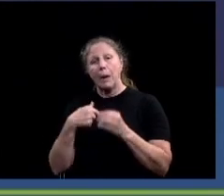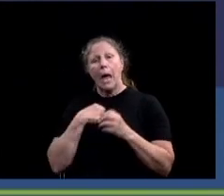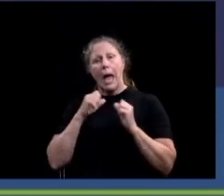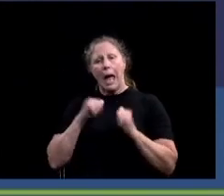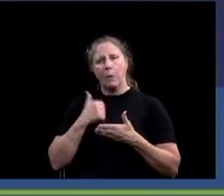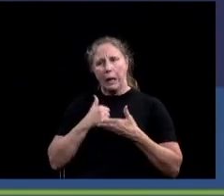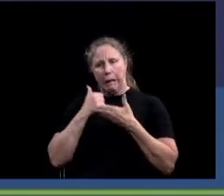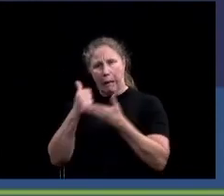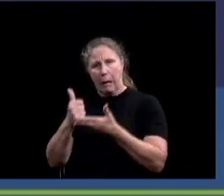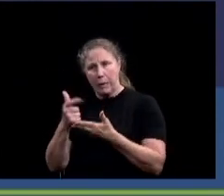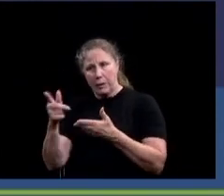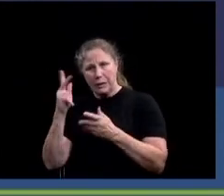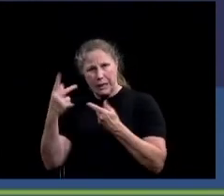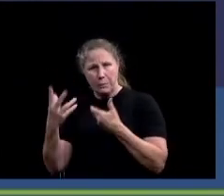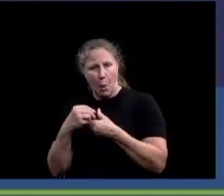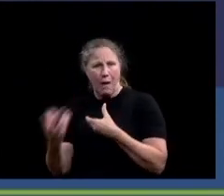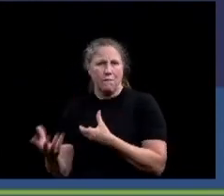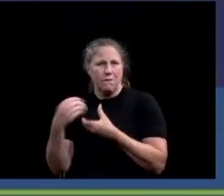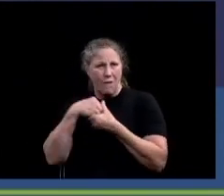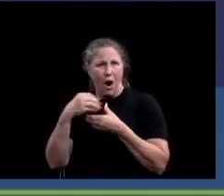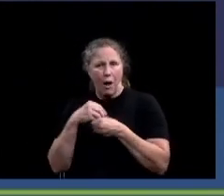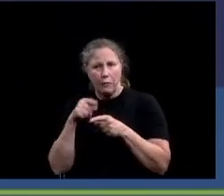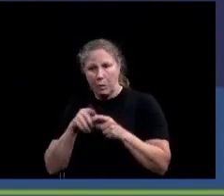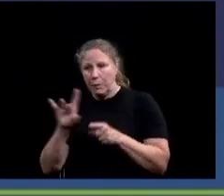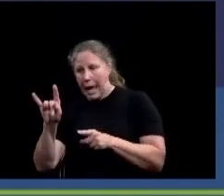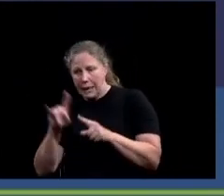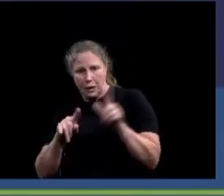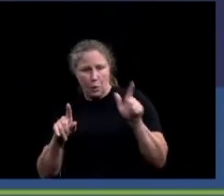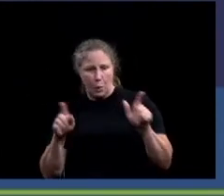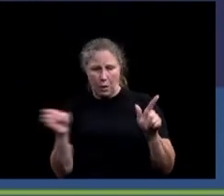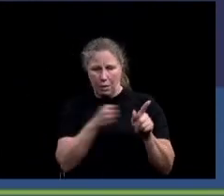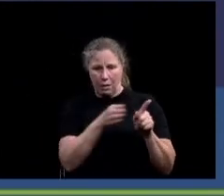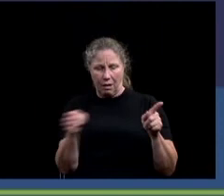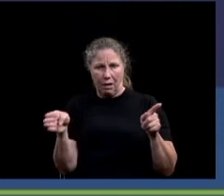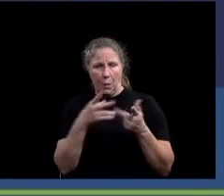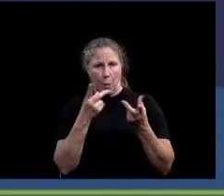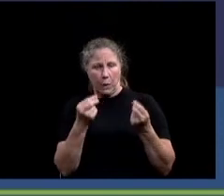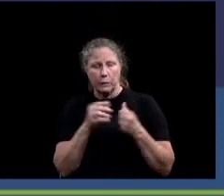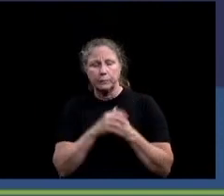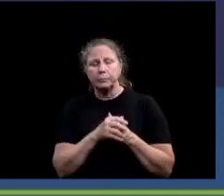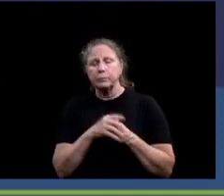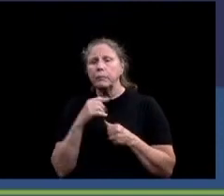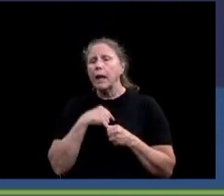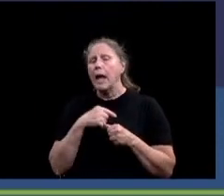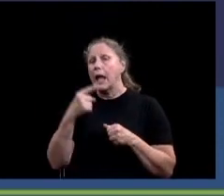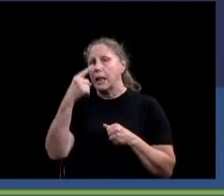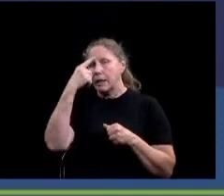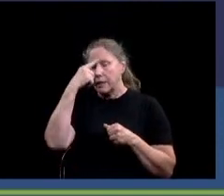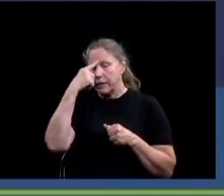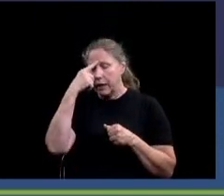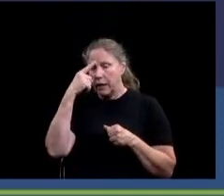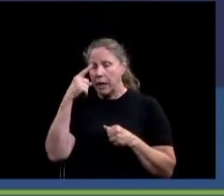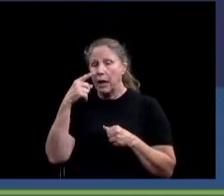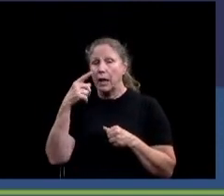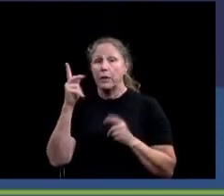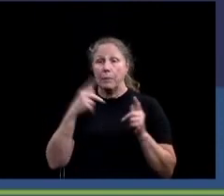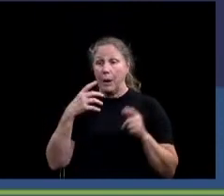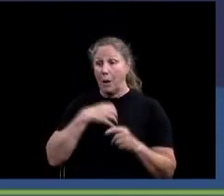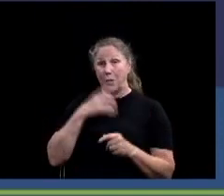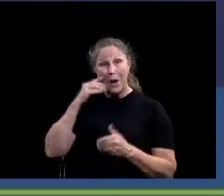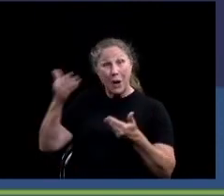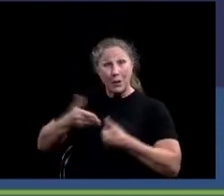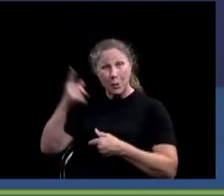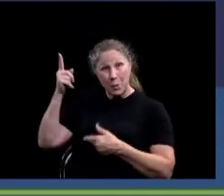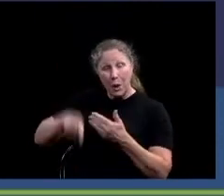period. Matter of fact, I think in the officers I introduced earlier, we got one of those kids from La Vega.